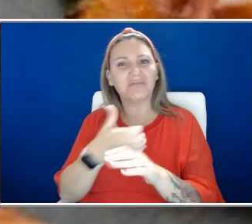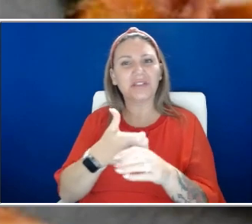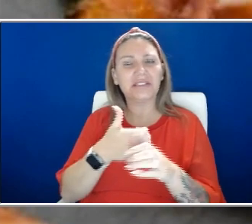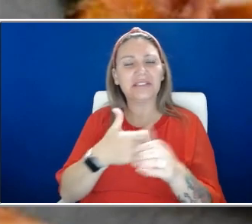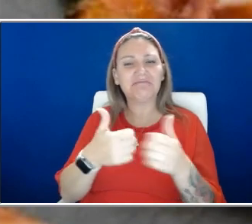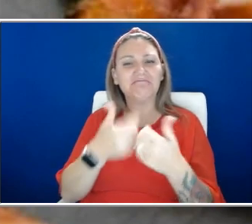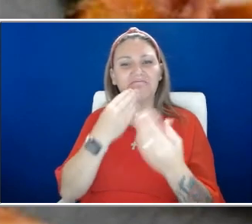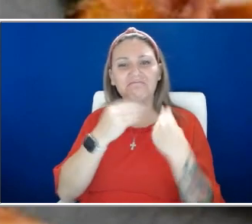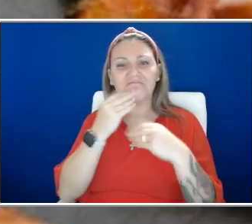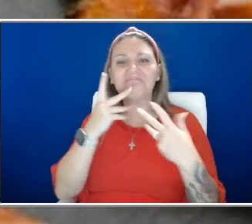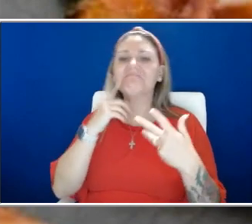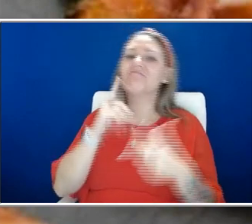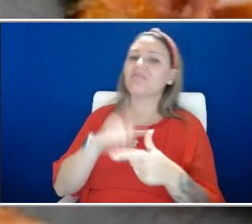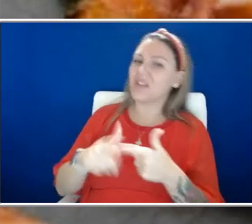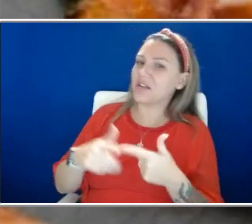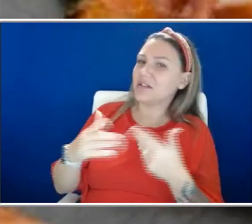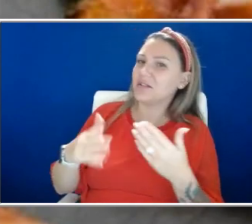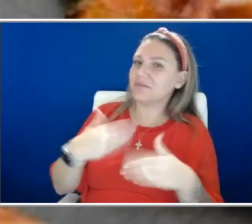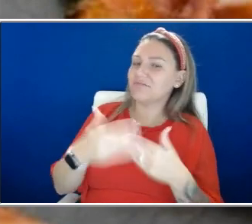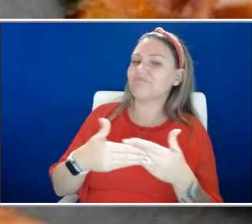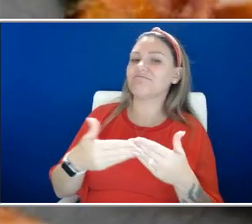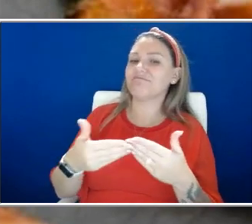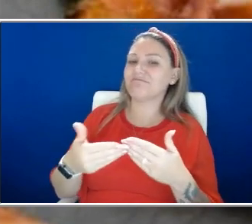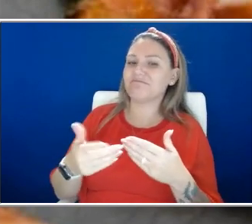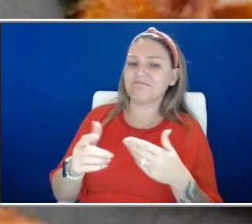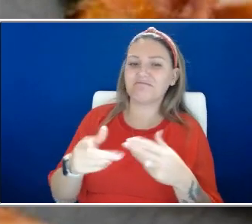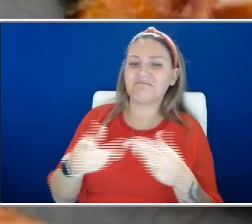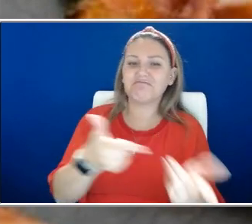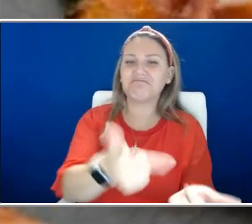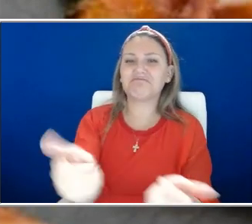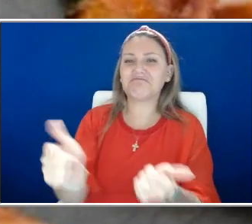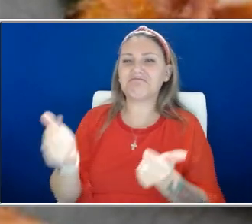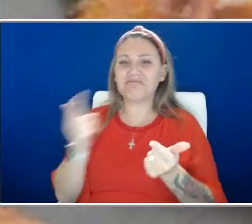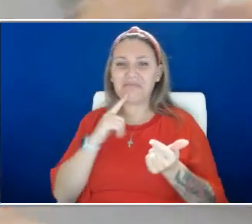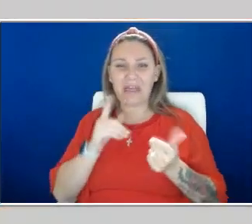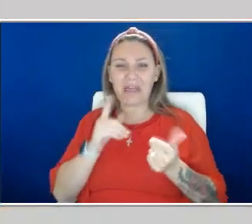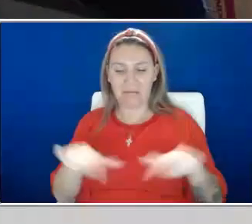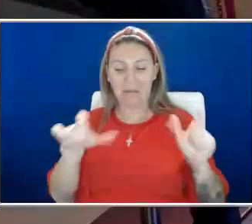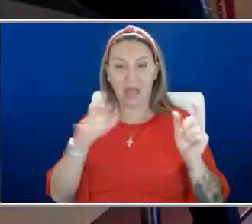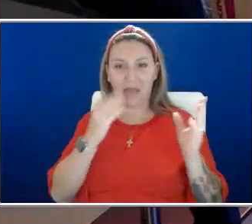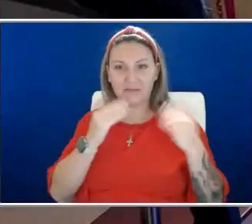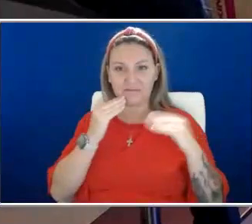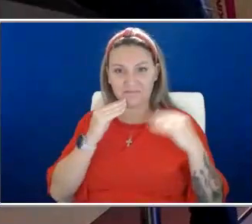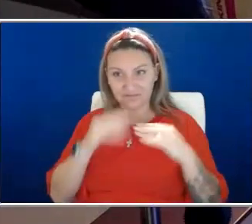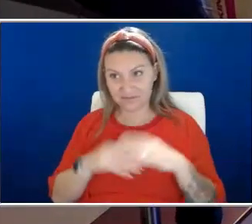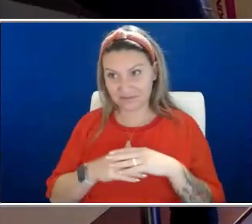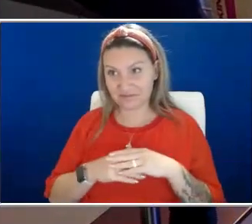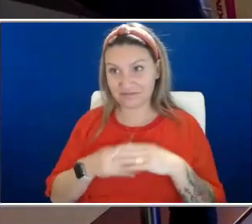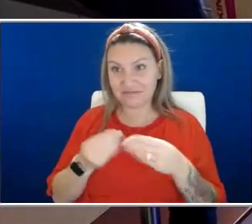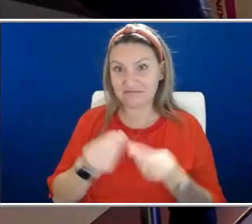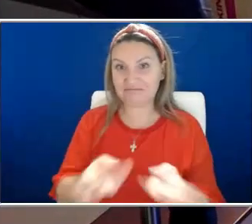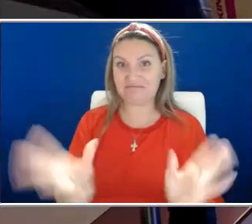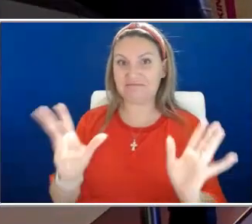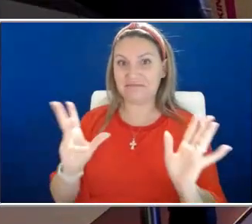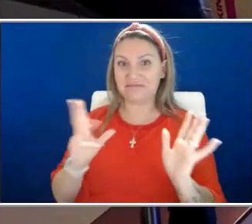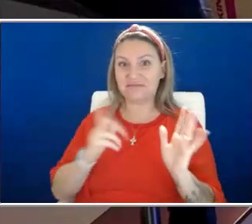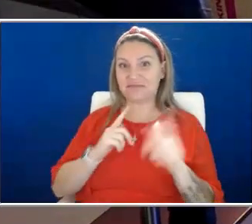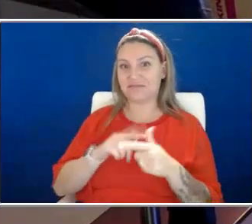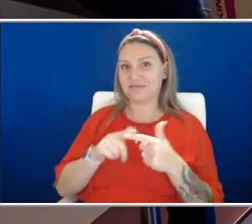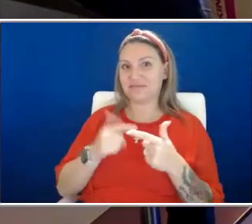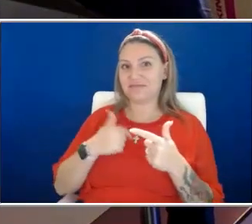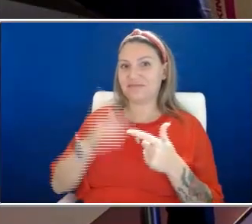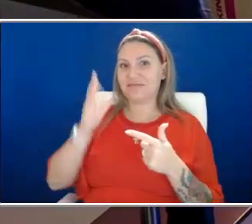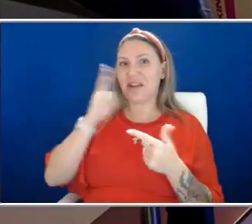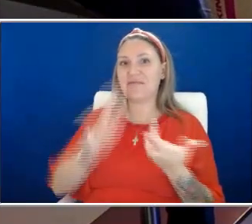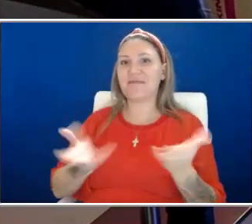and we're going to pass that. Let's pass that plate around a little bit. Pass the plate around, and then I'm going to ask you to maybe save a little bit of